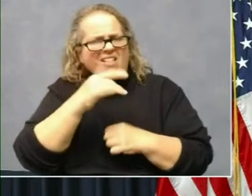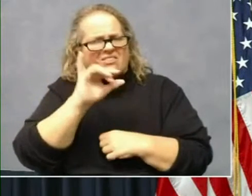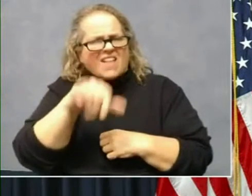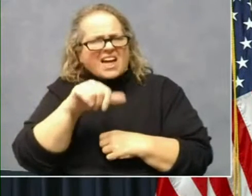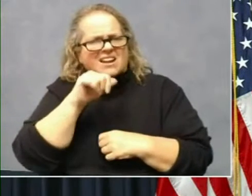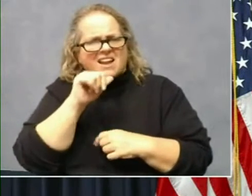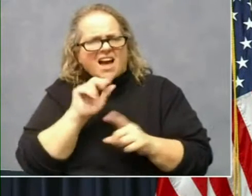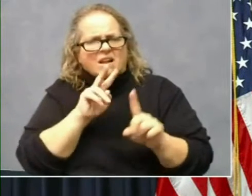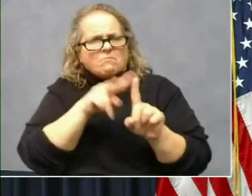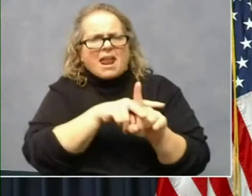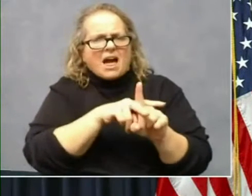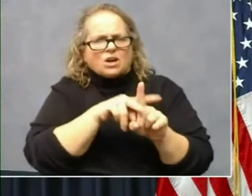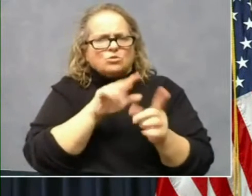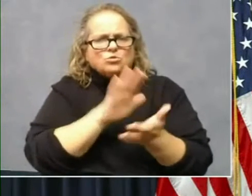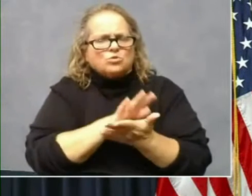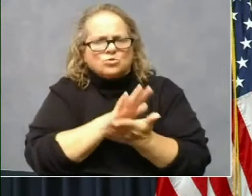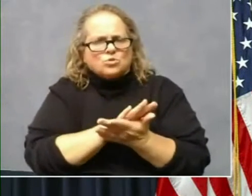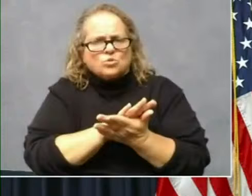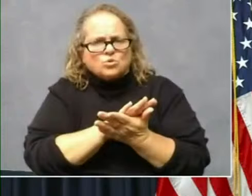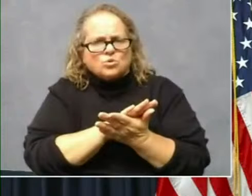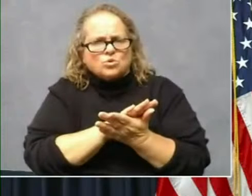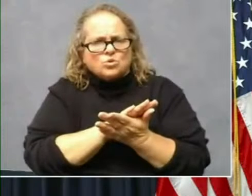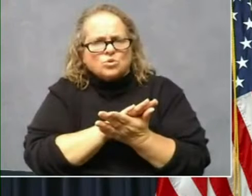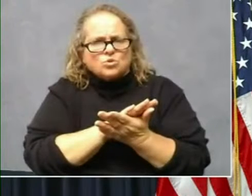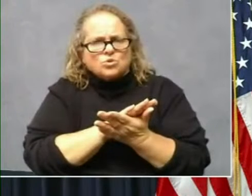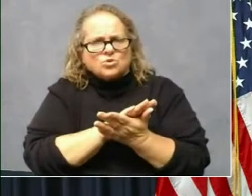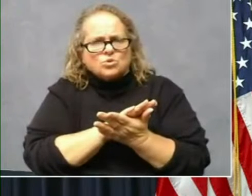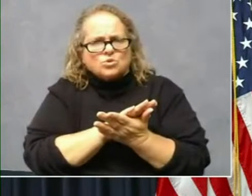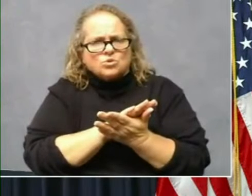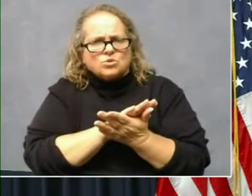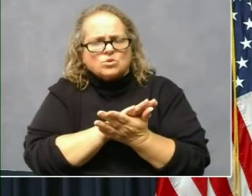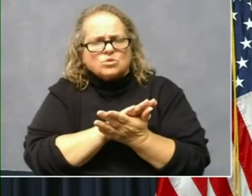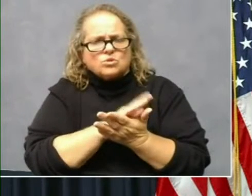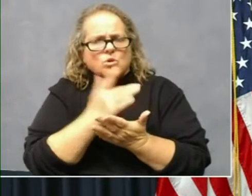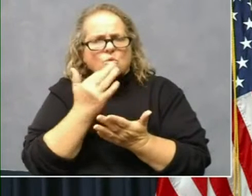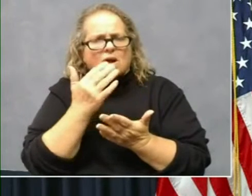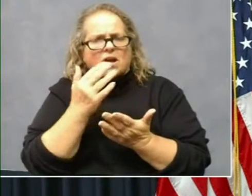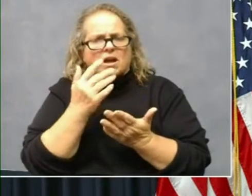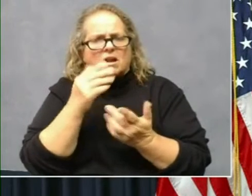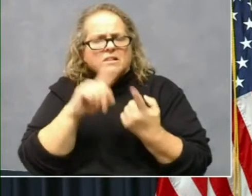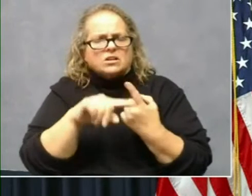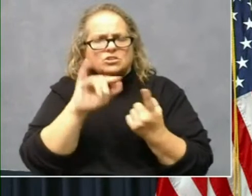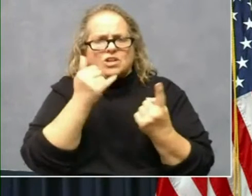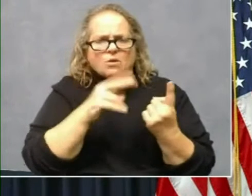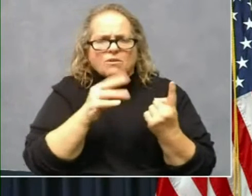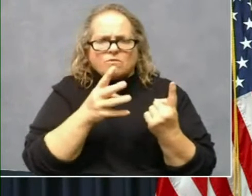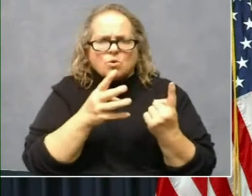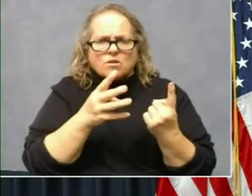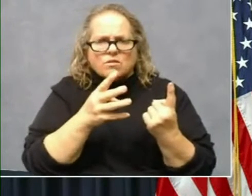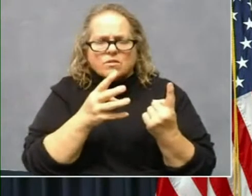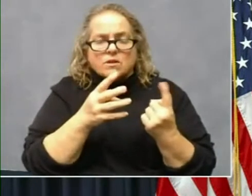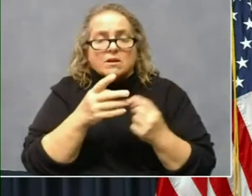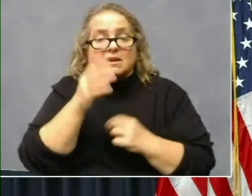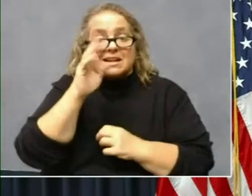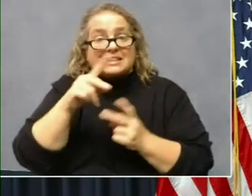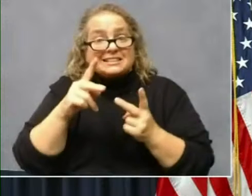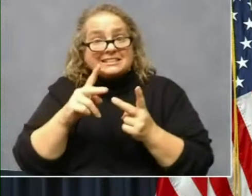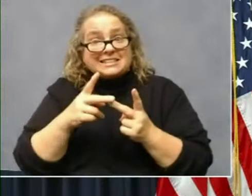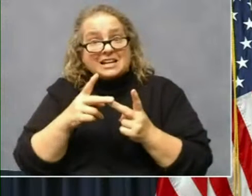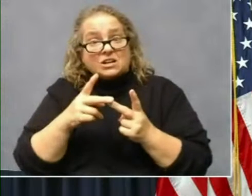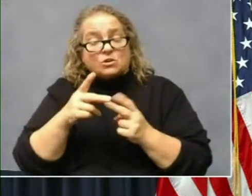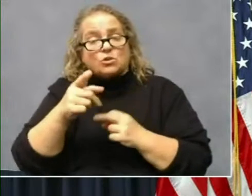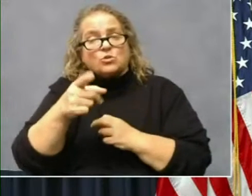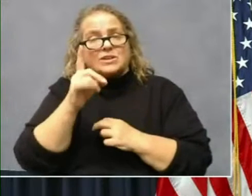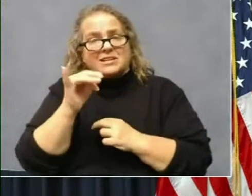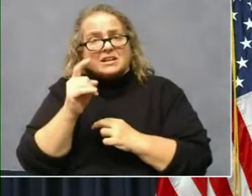on January the 4th. And secondly, I know that you all provided some anecdotal evidence today about spread